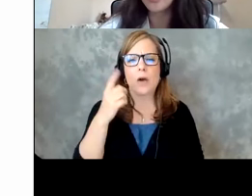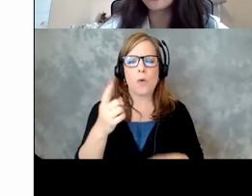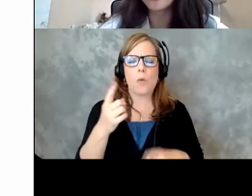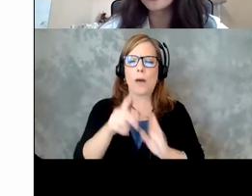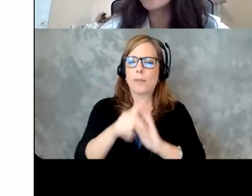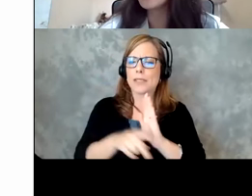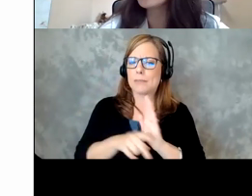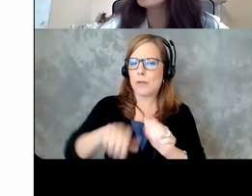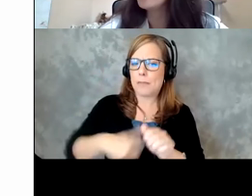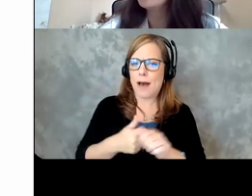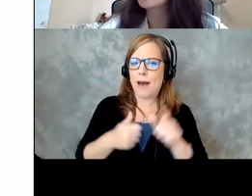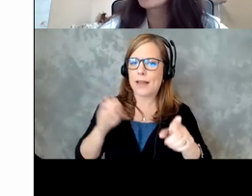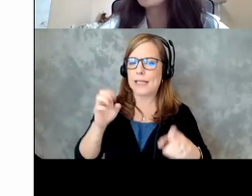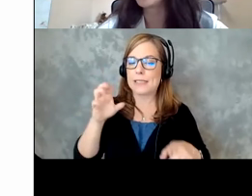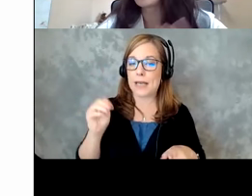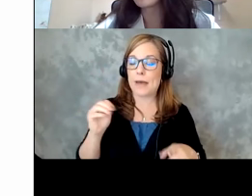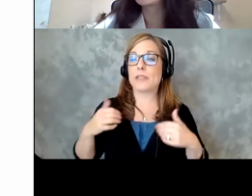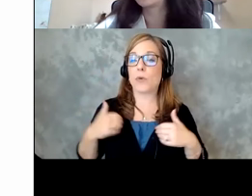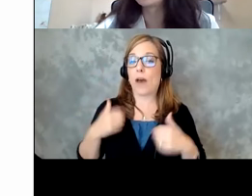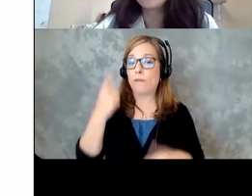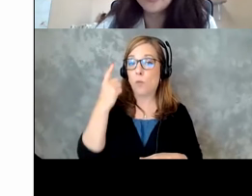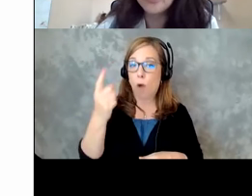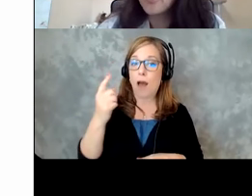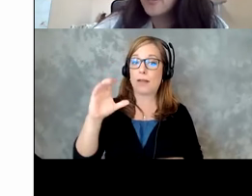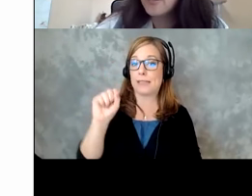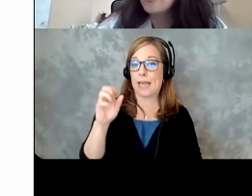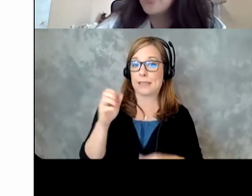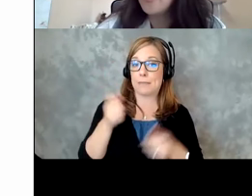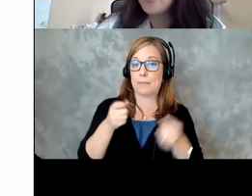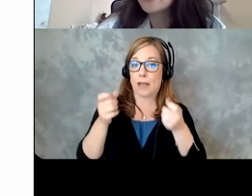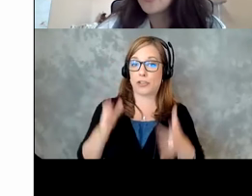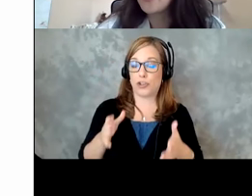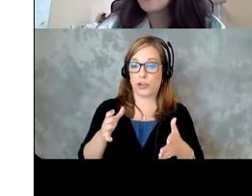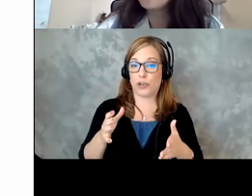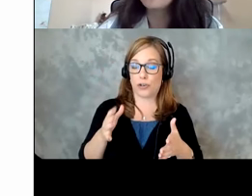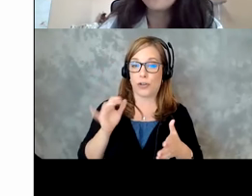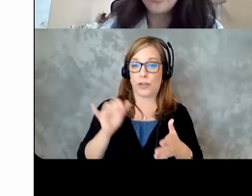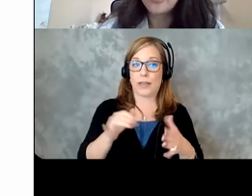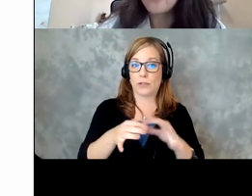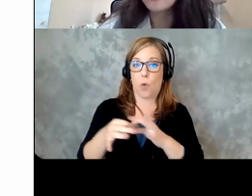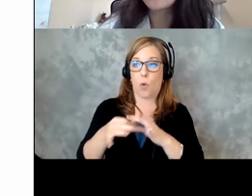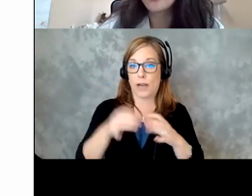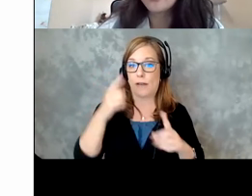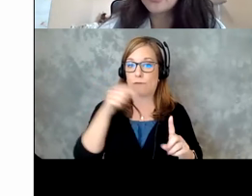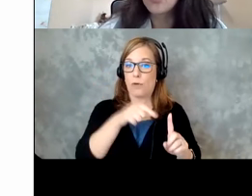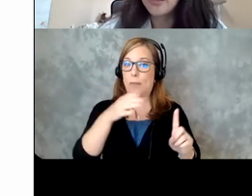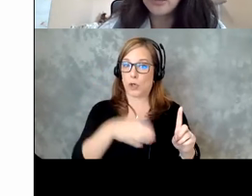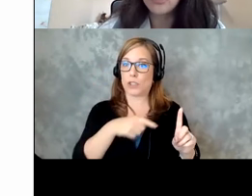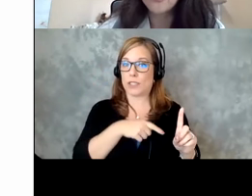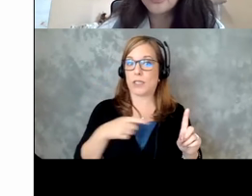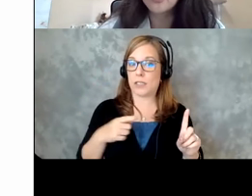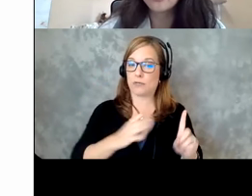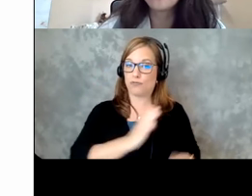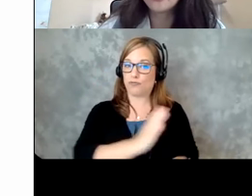there's one primary case manager that's coordinating across the system. And so I think having this one